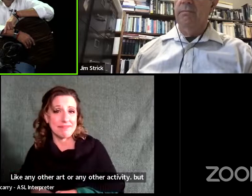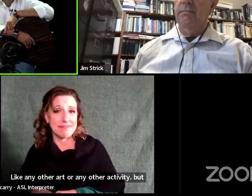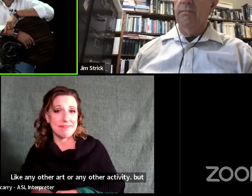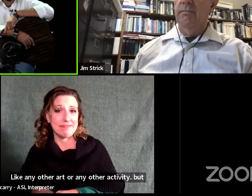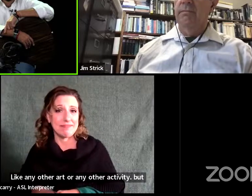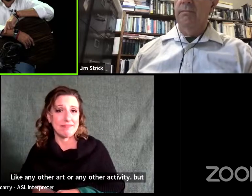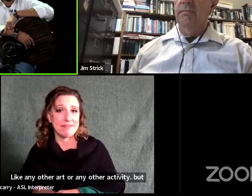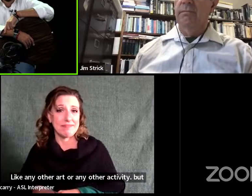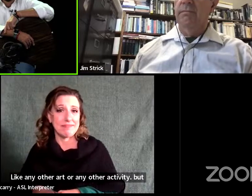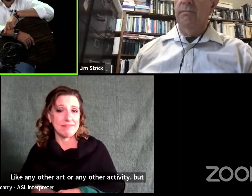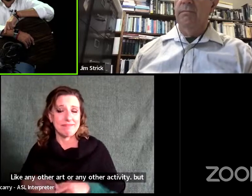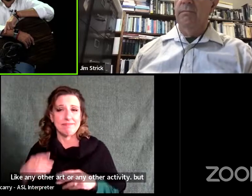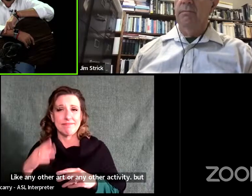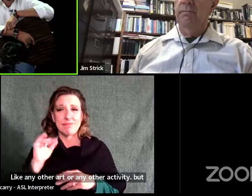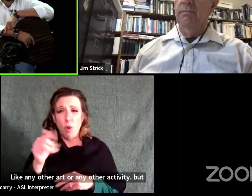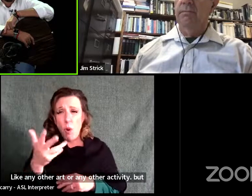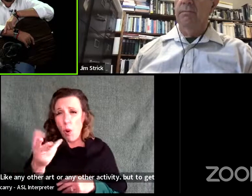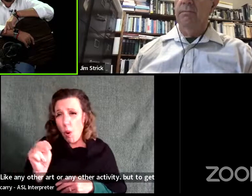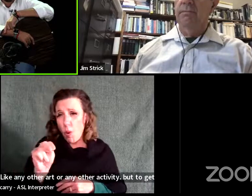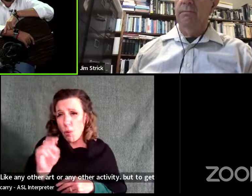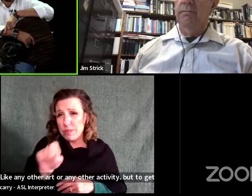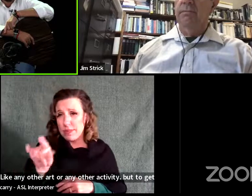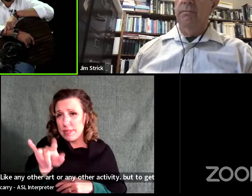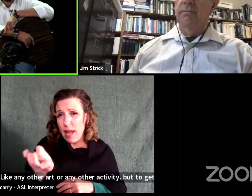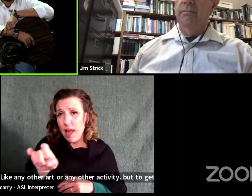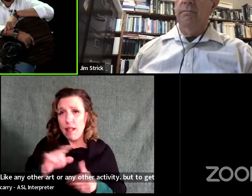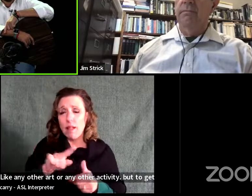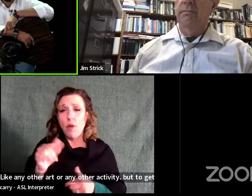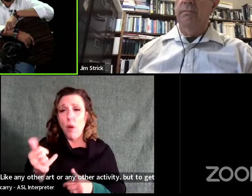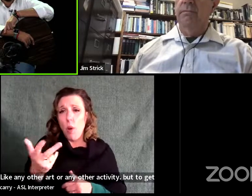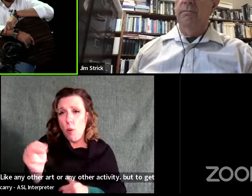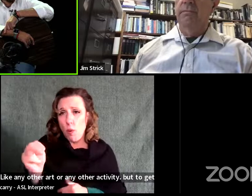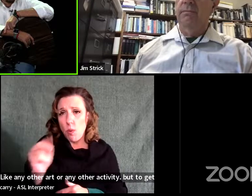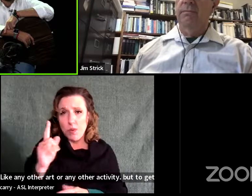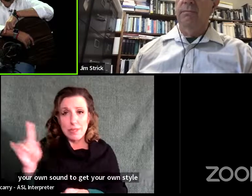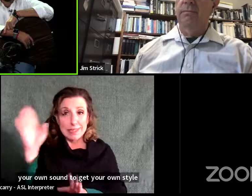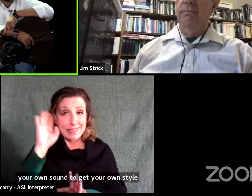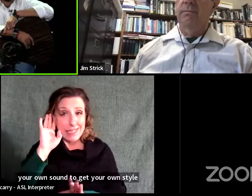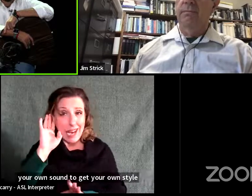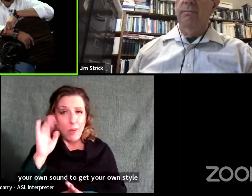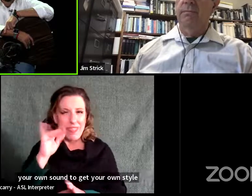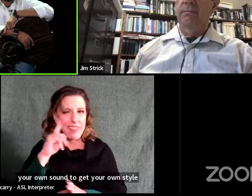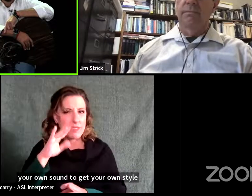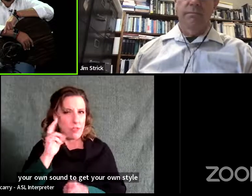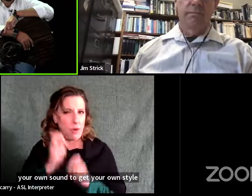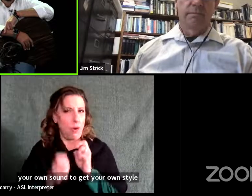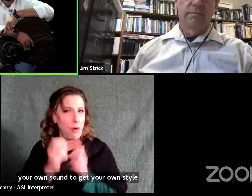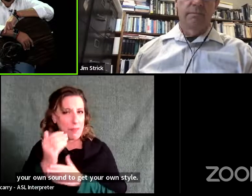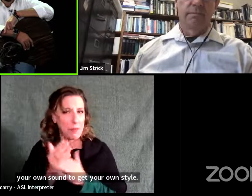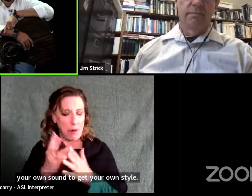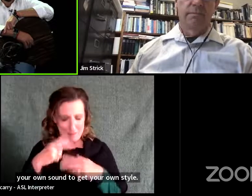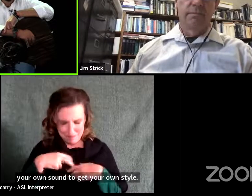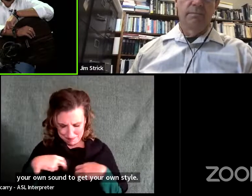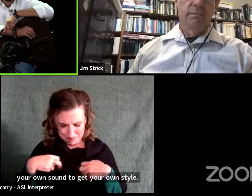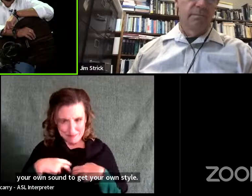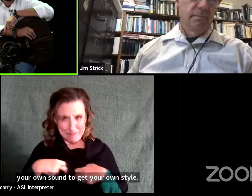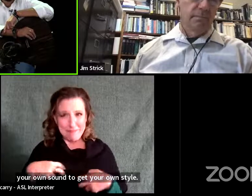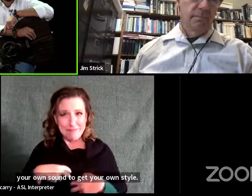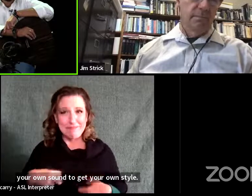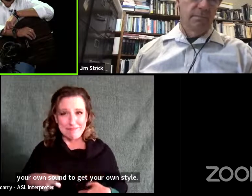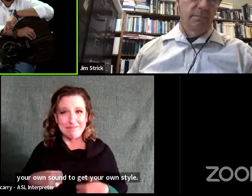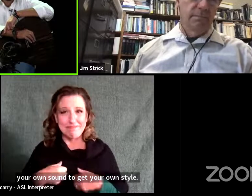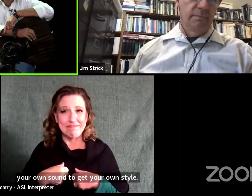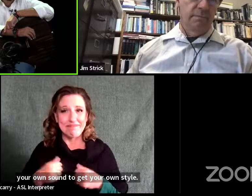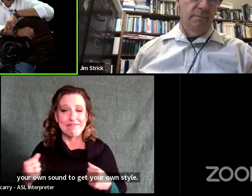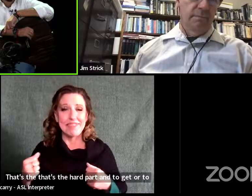get your own sound, to get your own style, that's the hard part. And to get